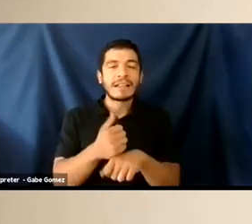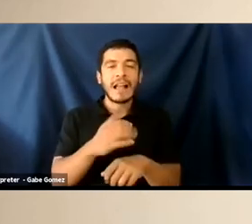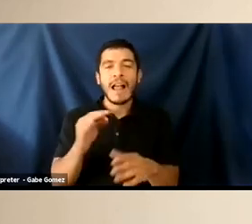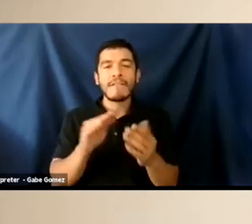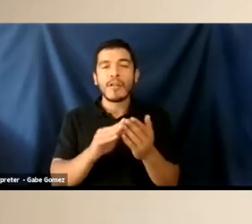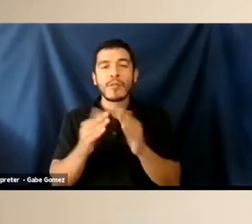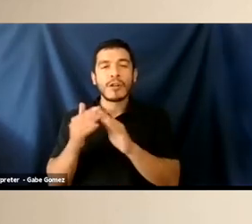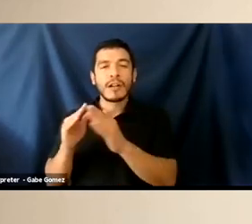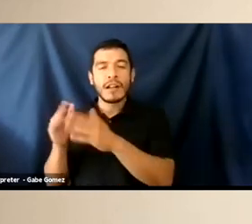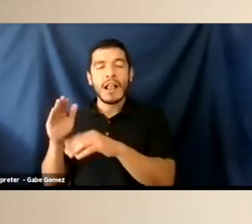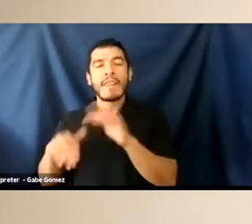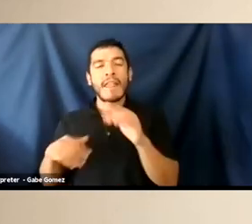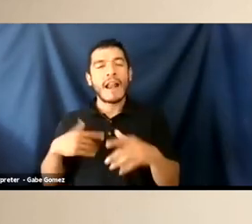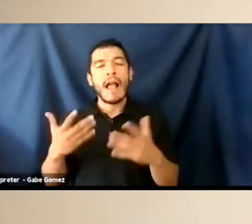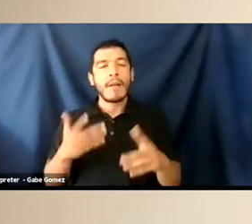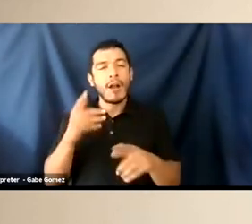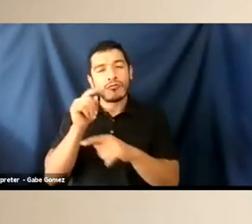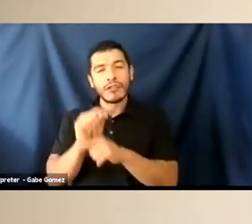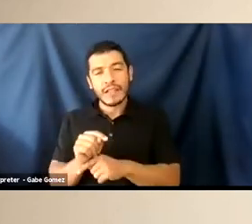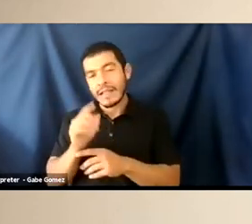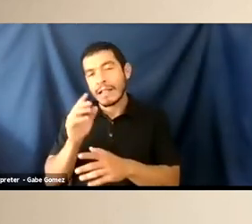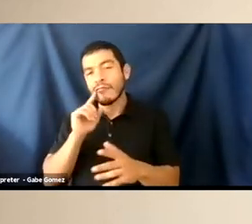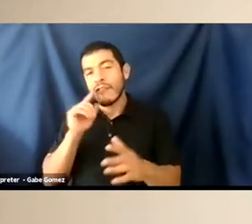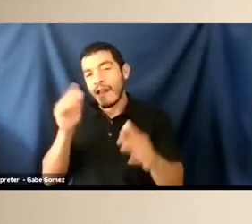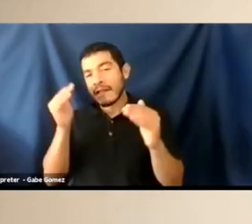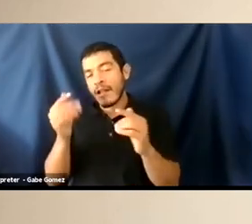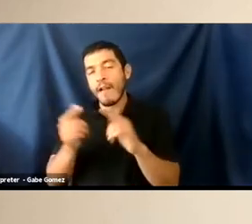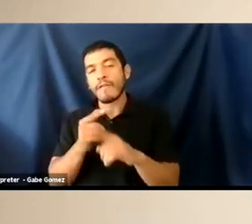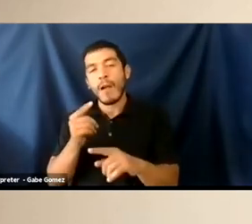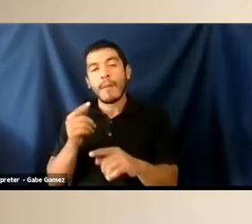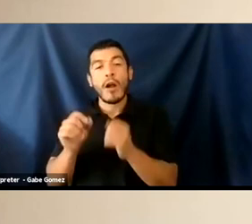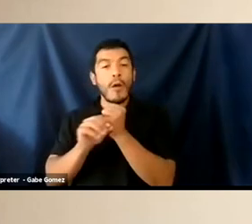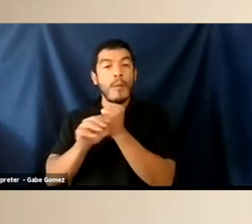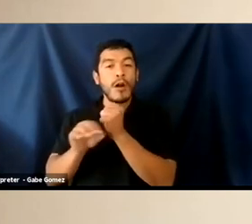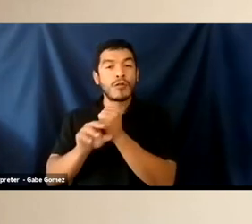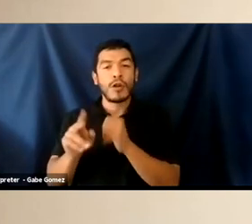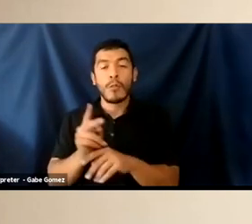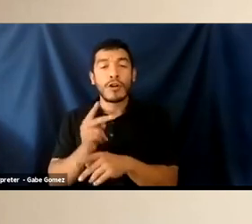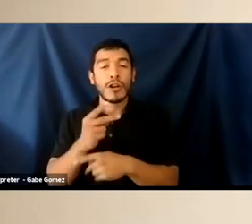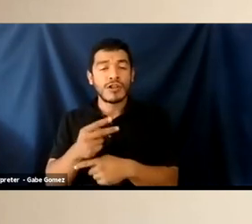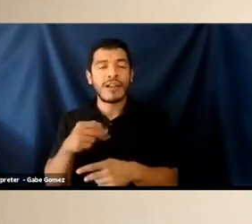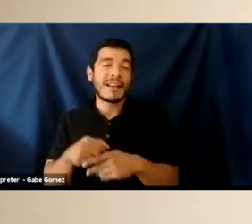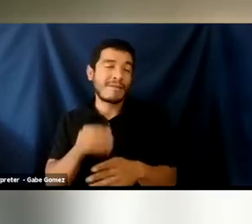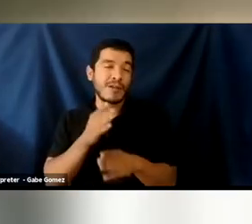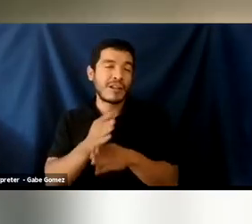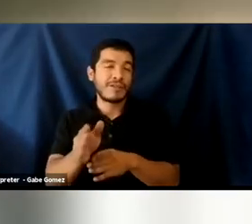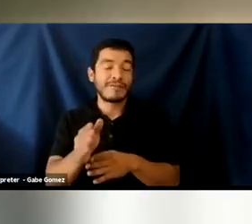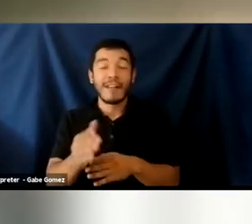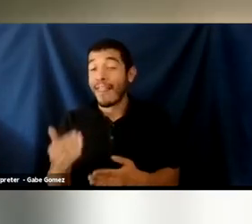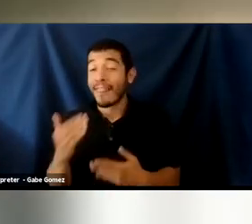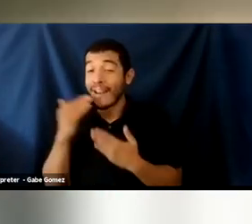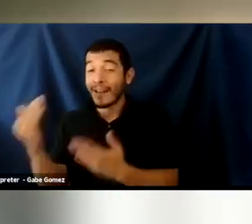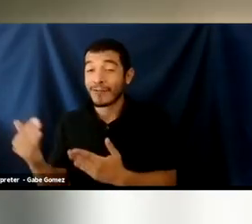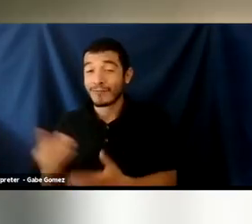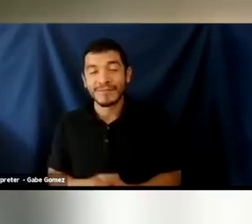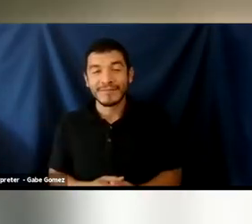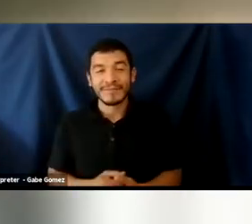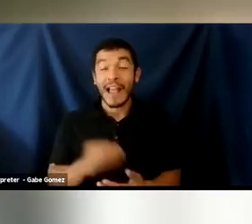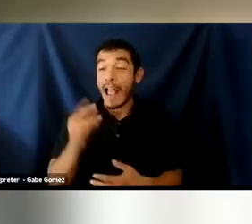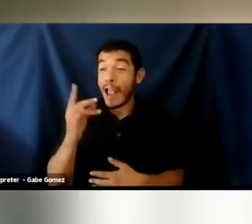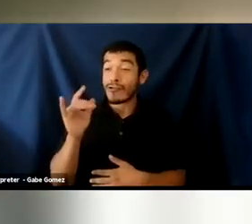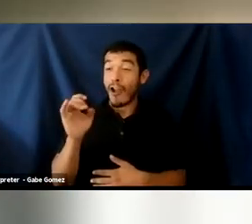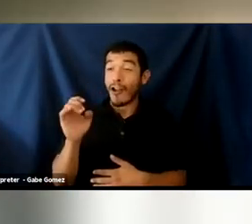communities than we might traditionally expect from commercial production in particular. Thank you. And Charlie, has that been well